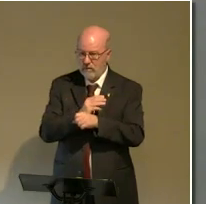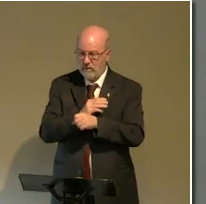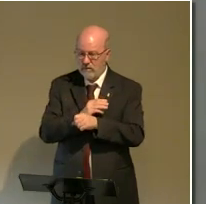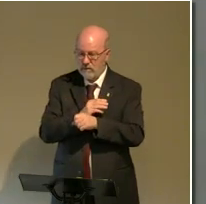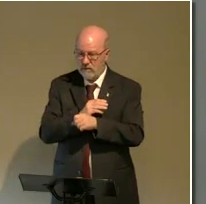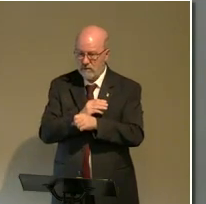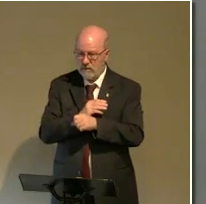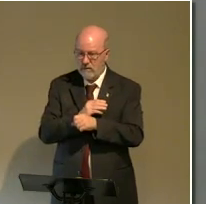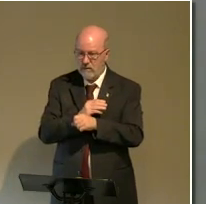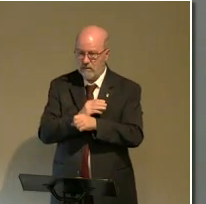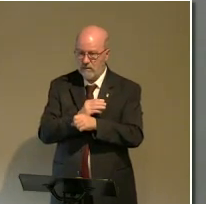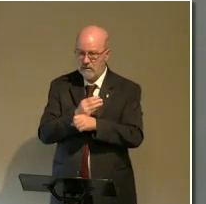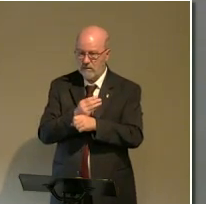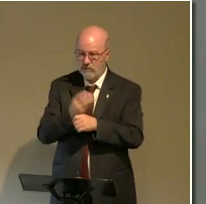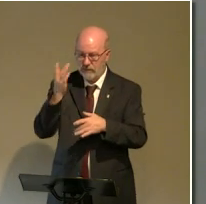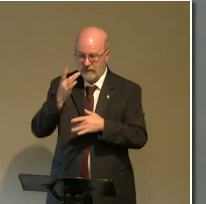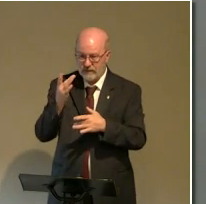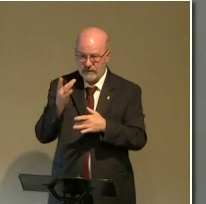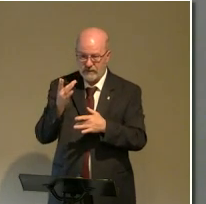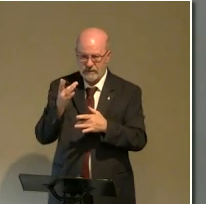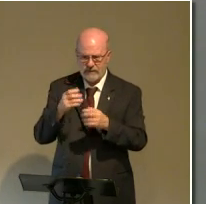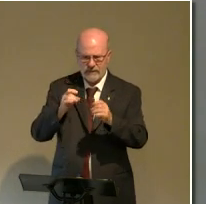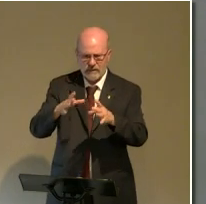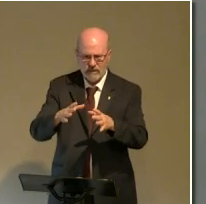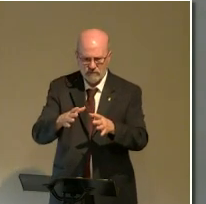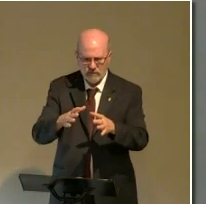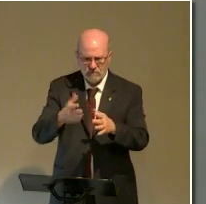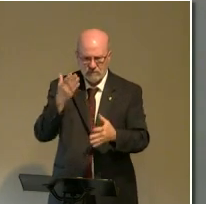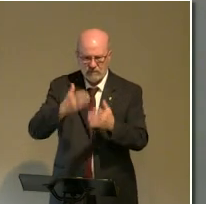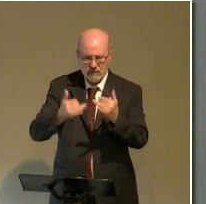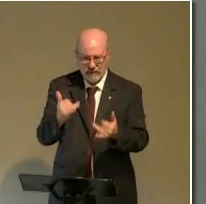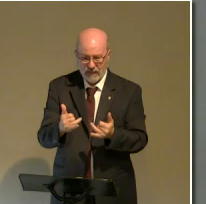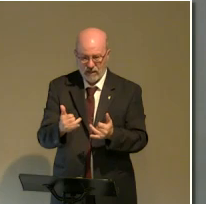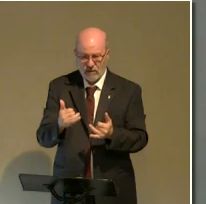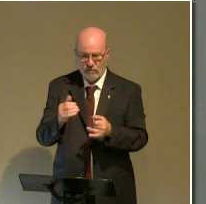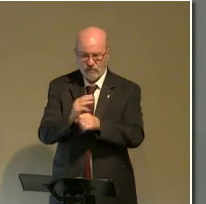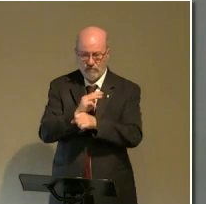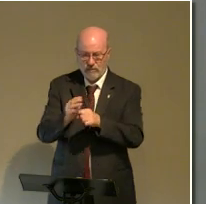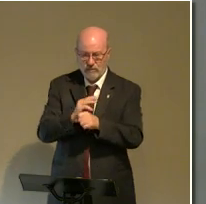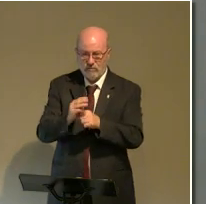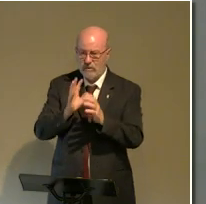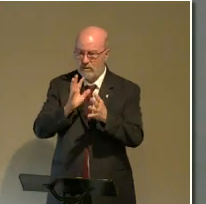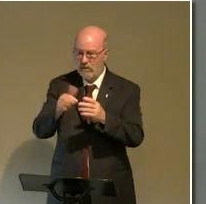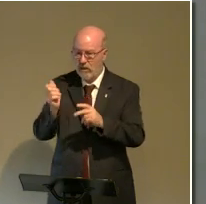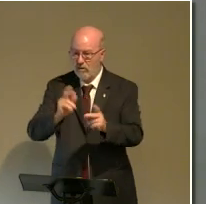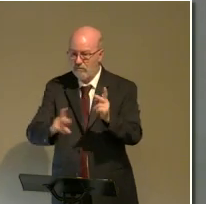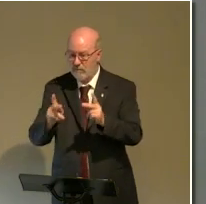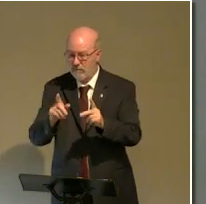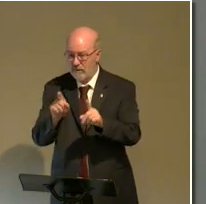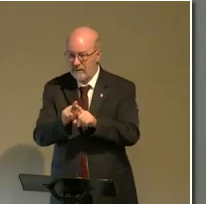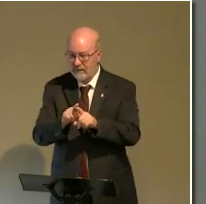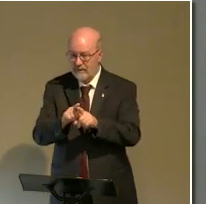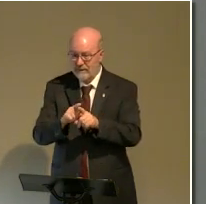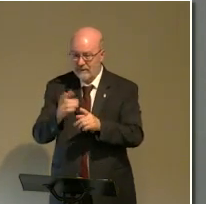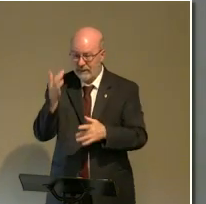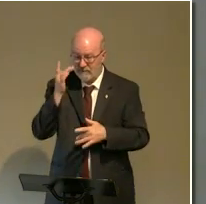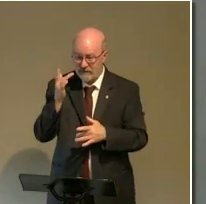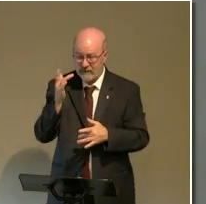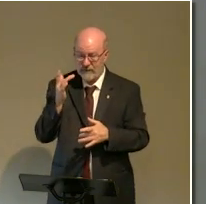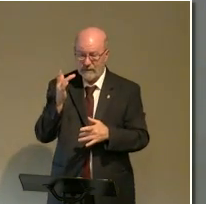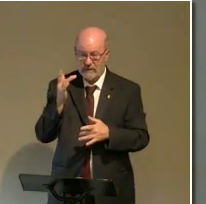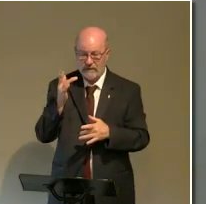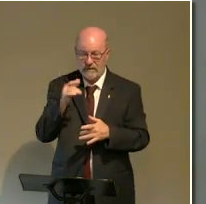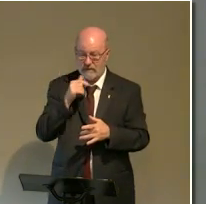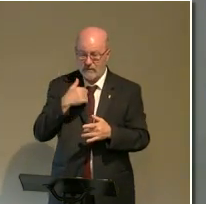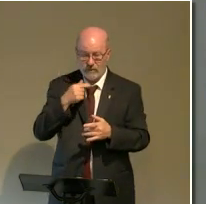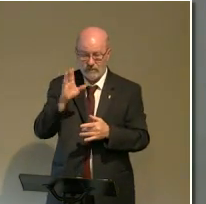right? You get a sickness. It's terrible. But maybe now you have a ministry where you can talk to people who have that same sickness, that don't